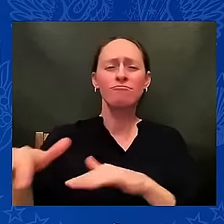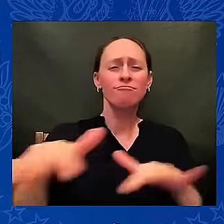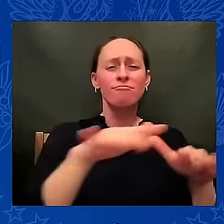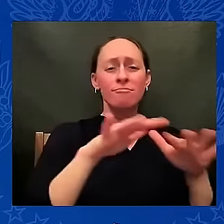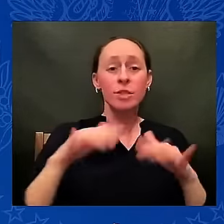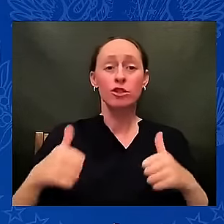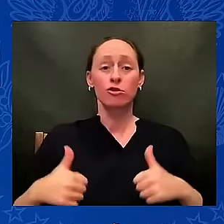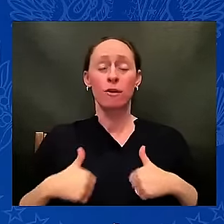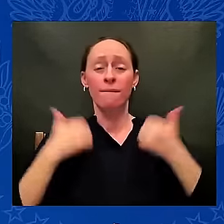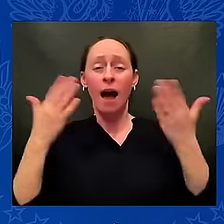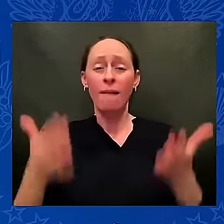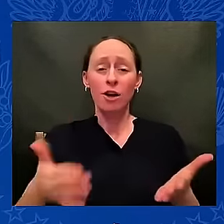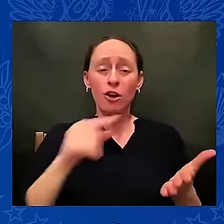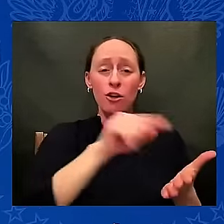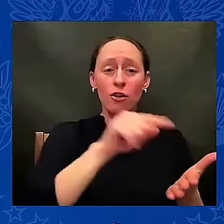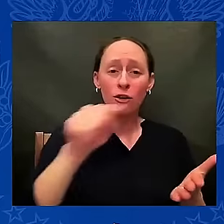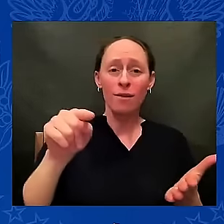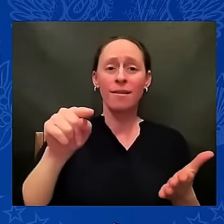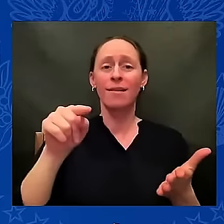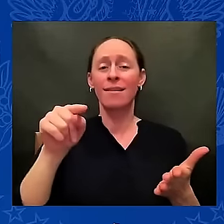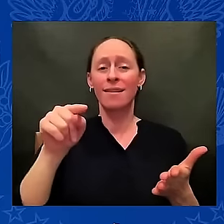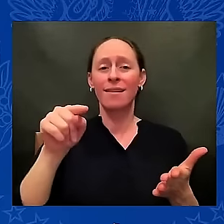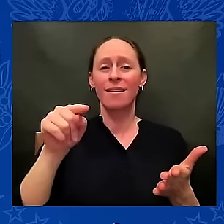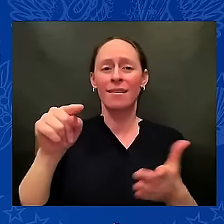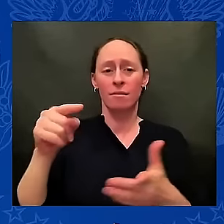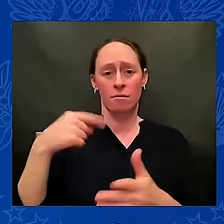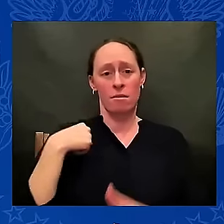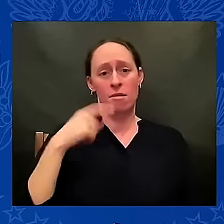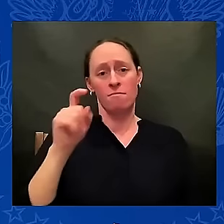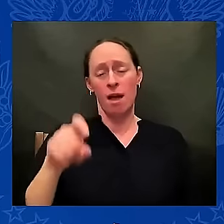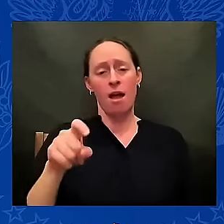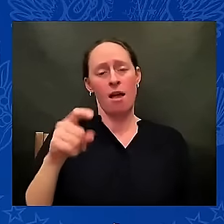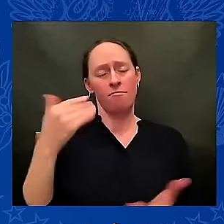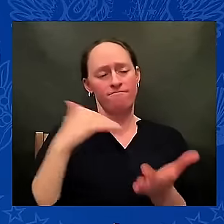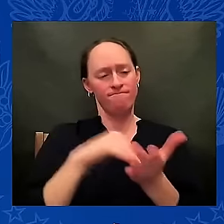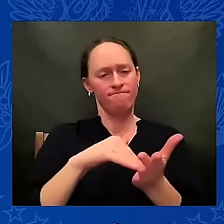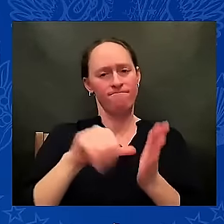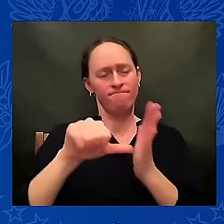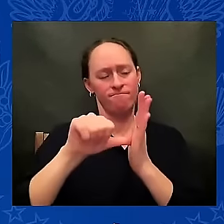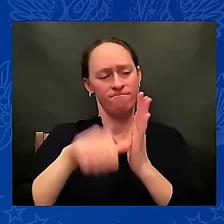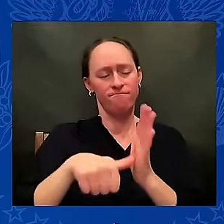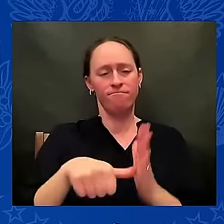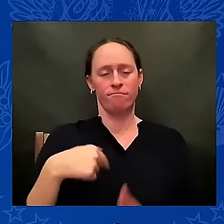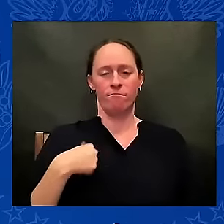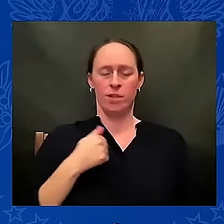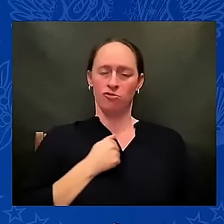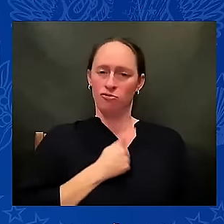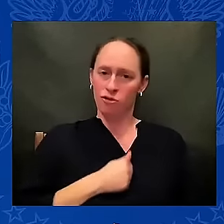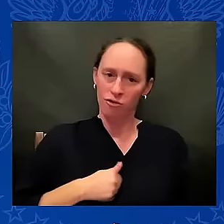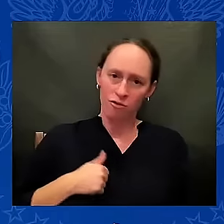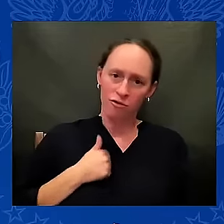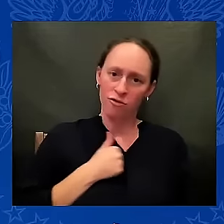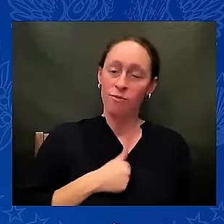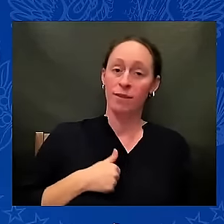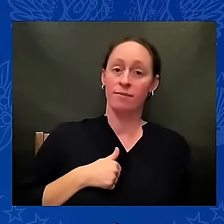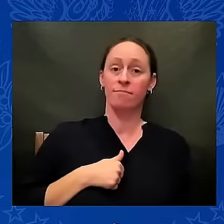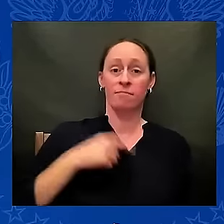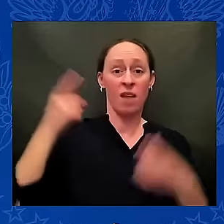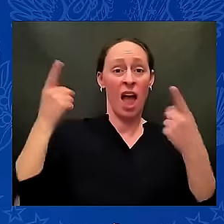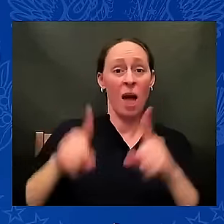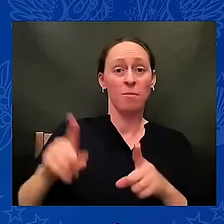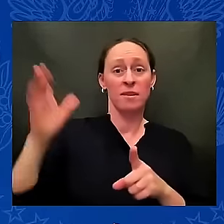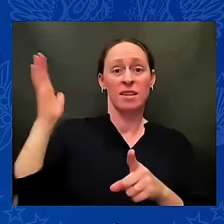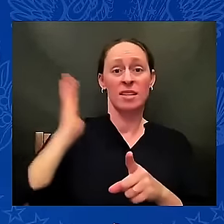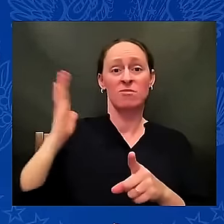apologize, rewrite the history book correctly. I have a solemn responsibility to be the first president to